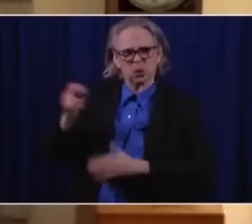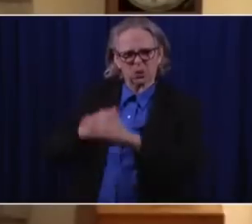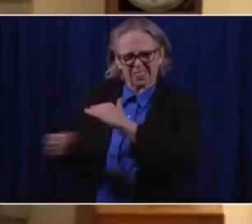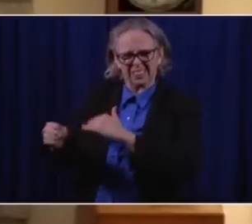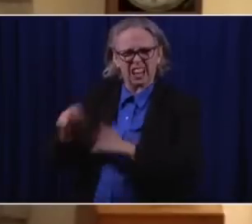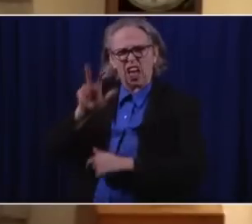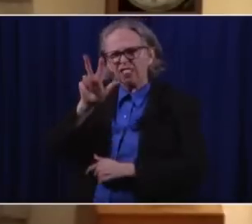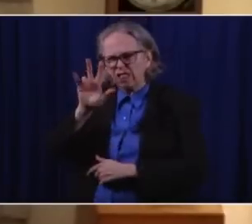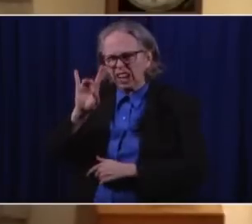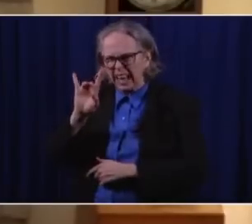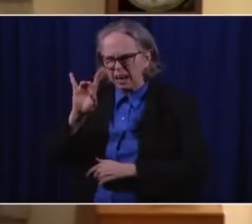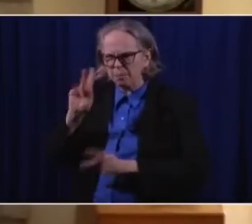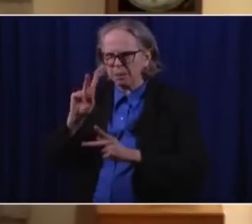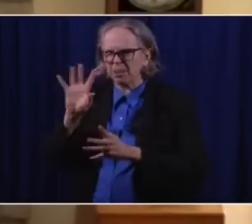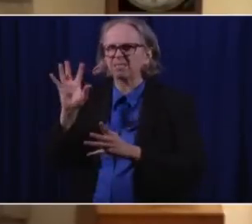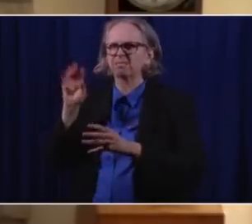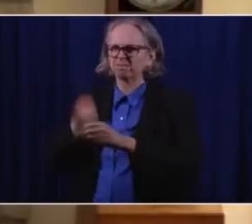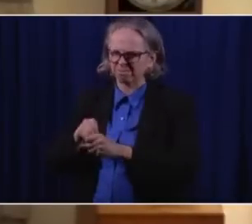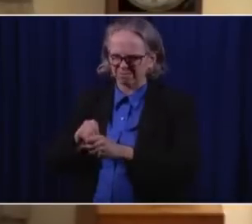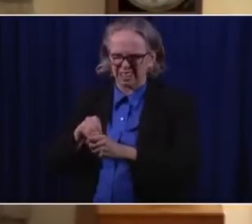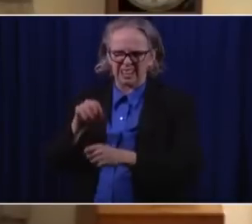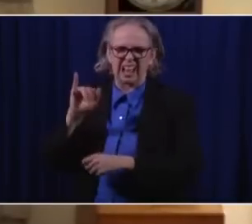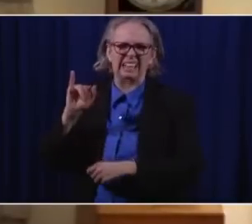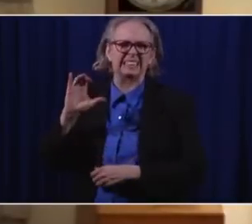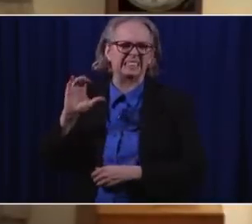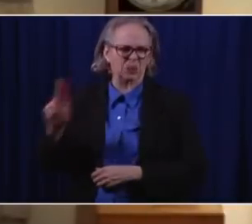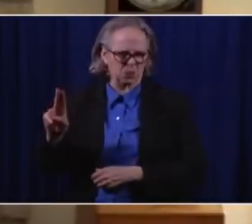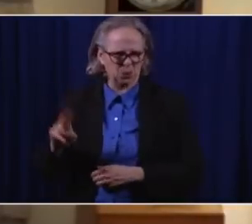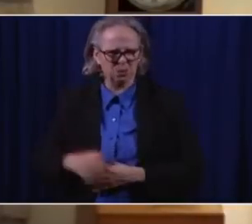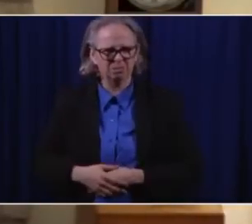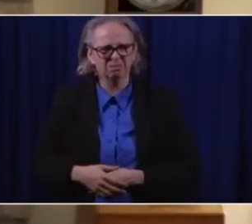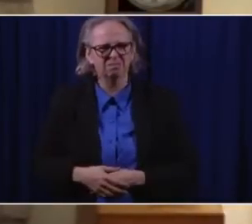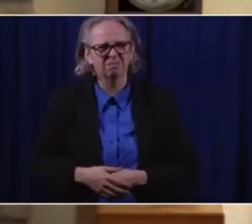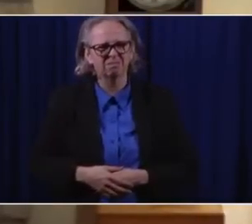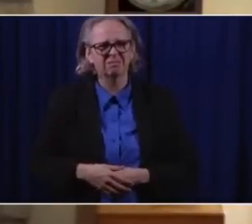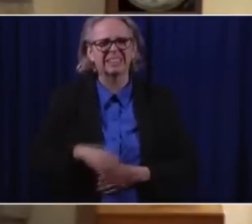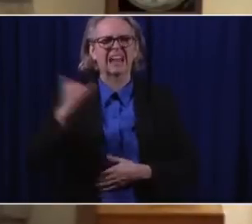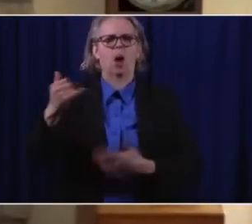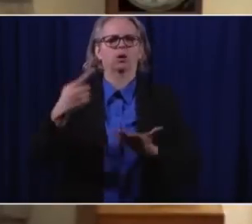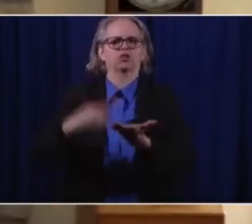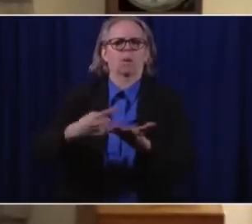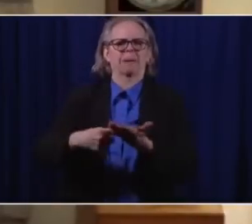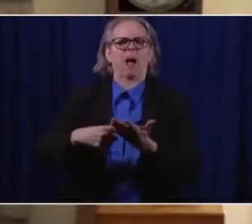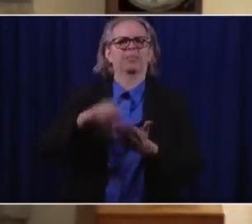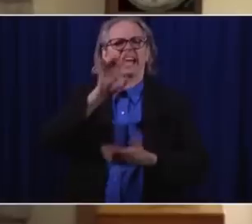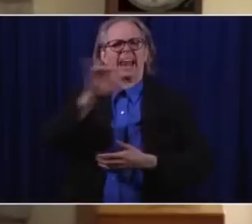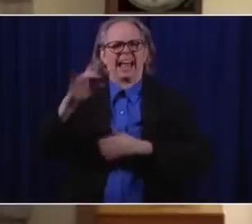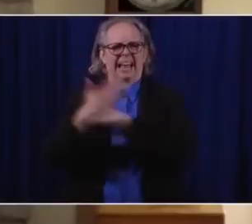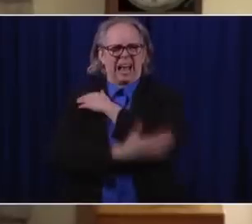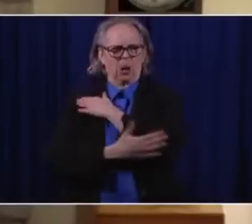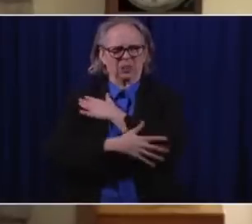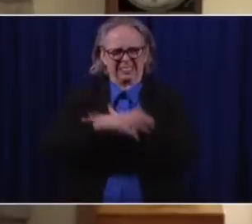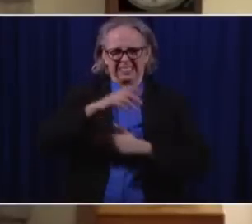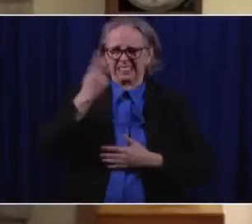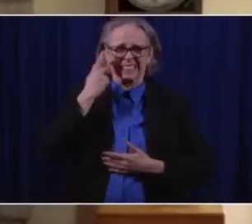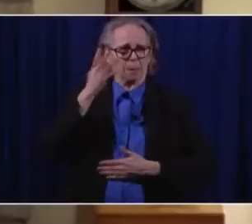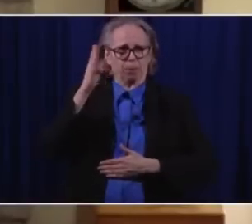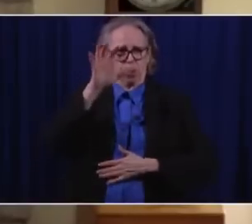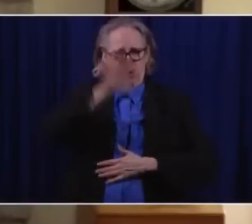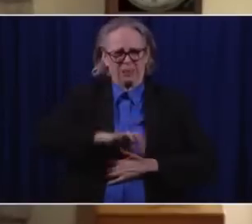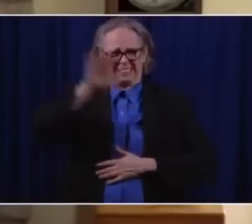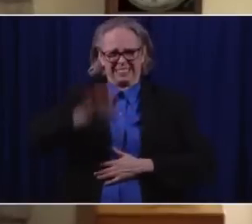top 88 or 88 counties and look at these counties. Again, all 88